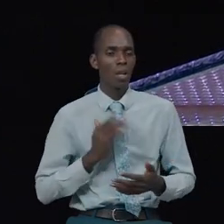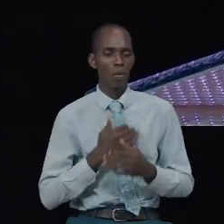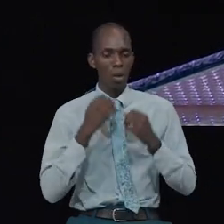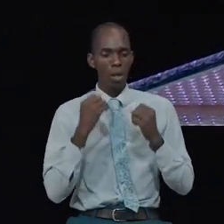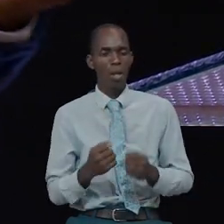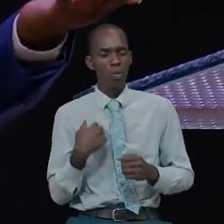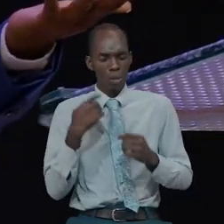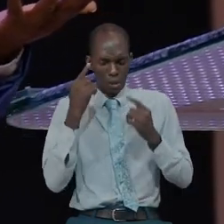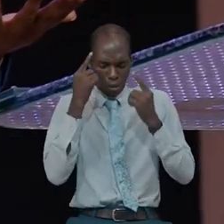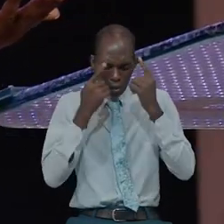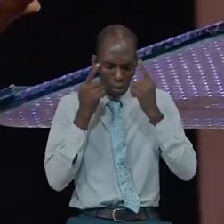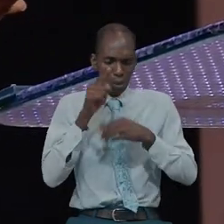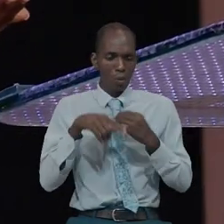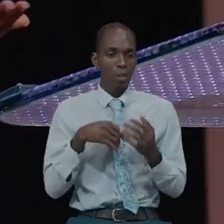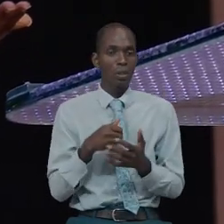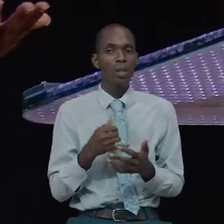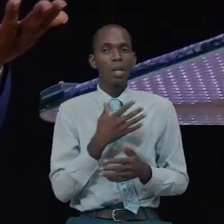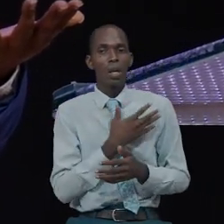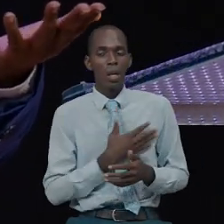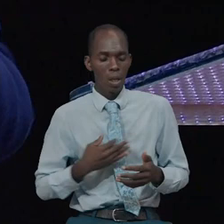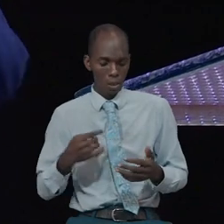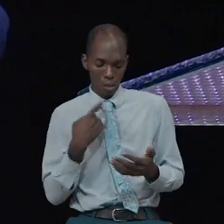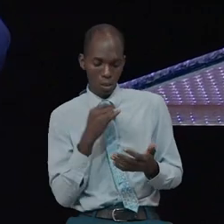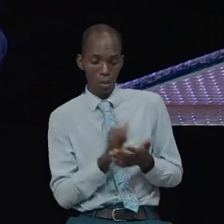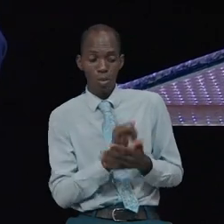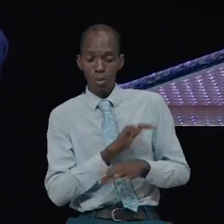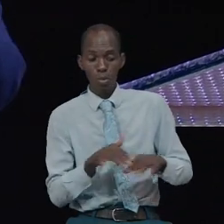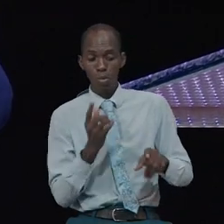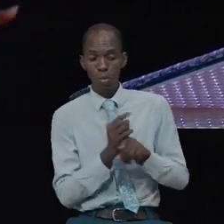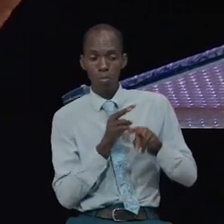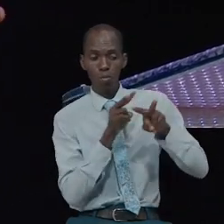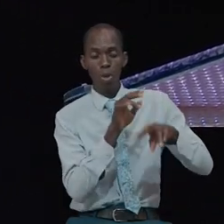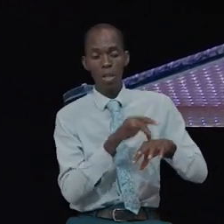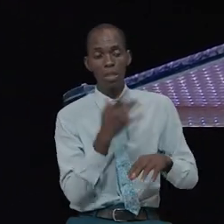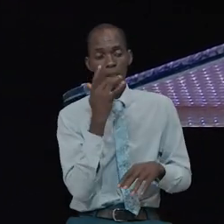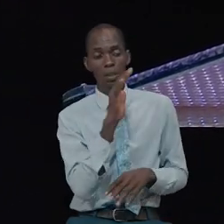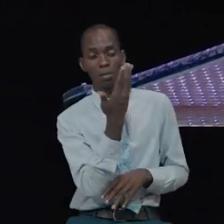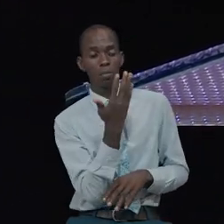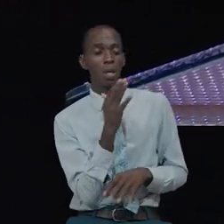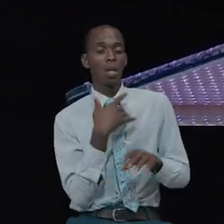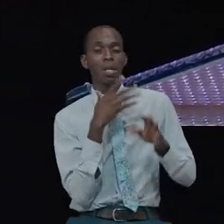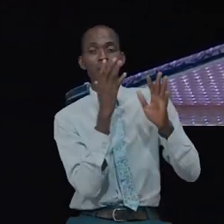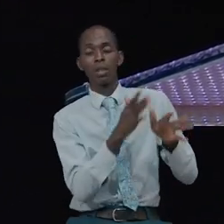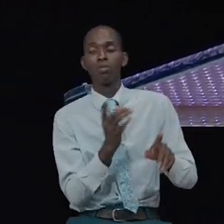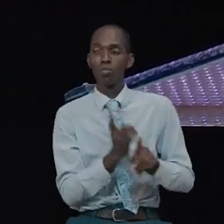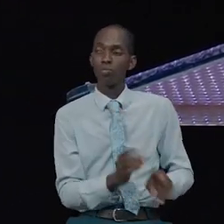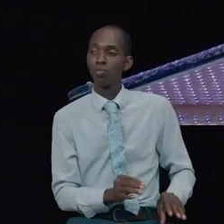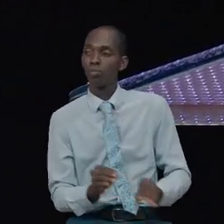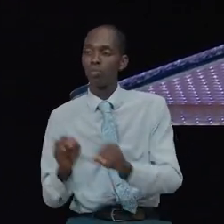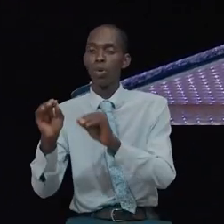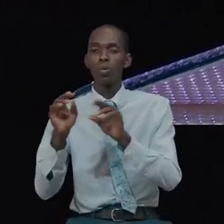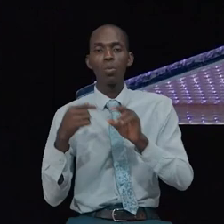think about it. And James said, we should not just look at the mirror and leave it like that and go our way. We'll